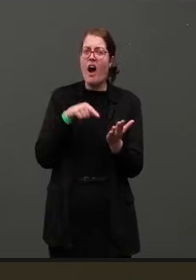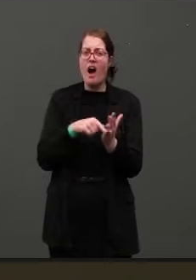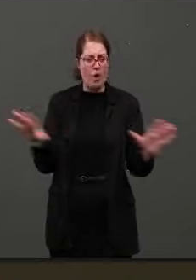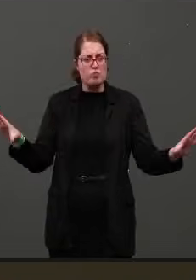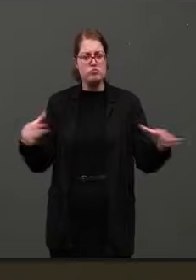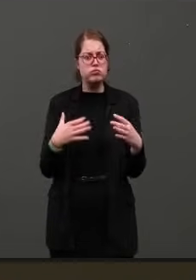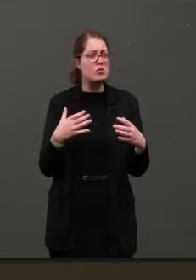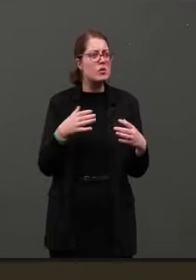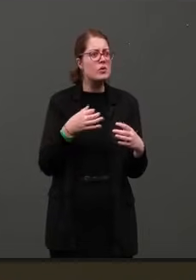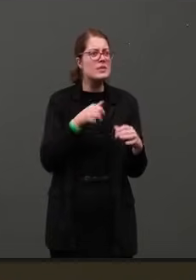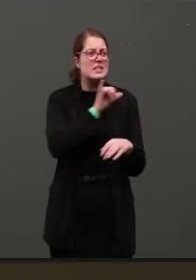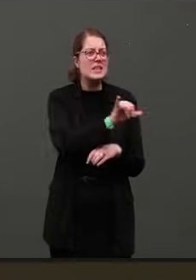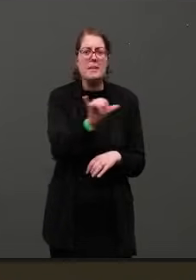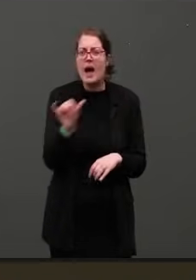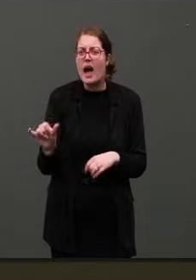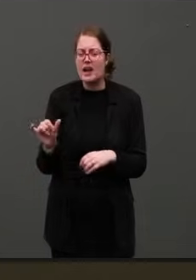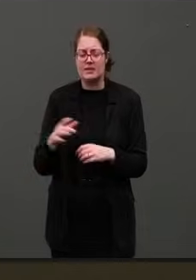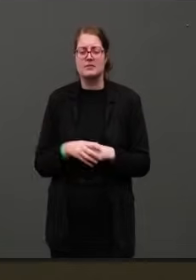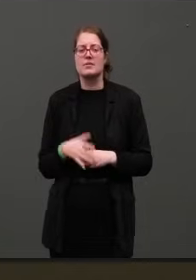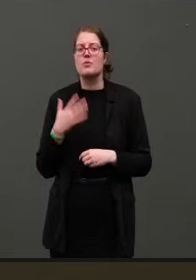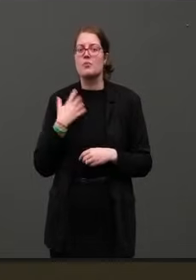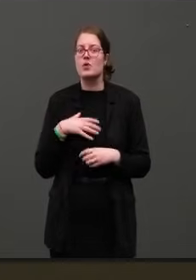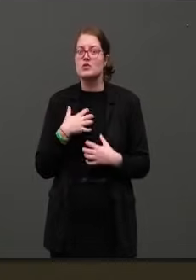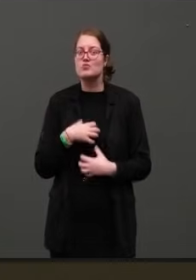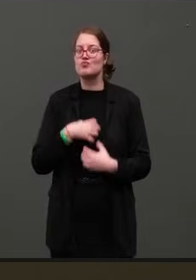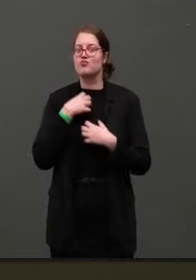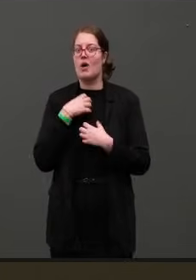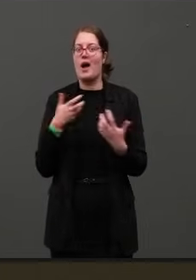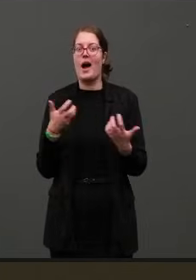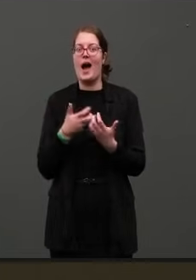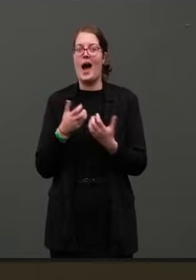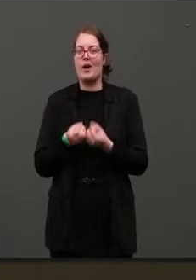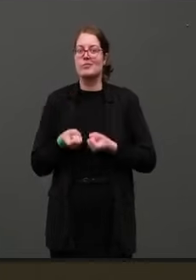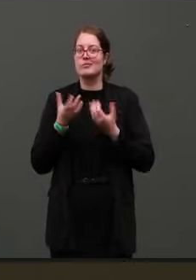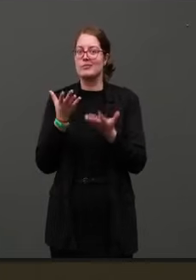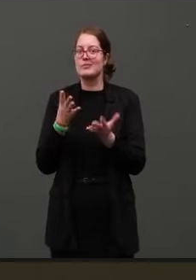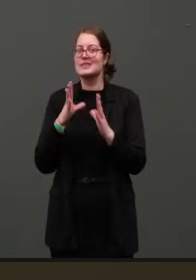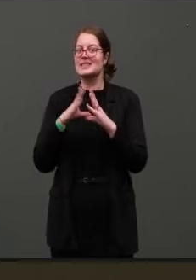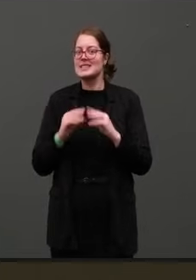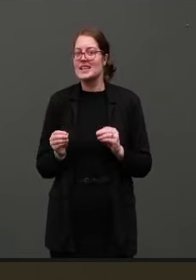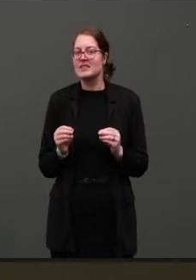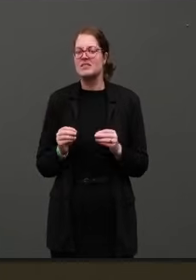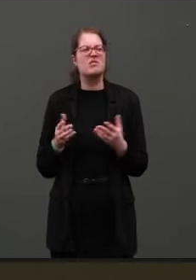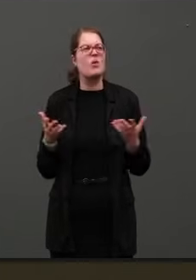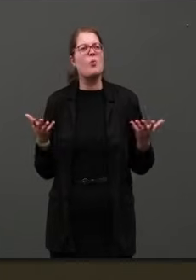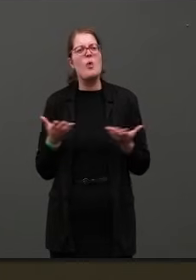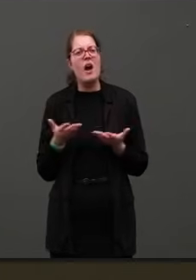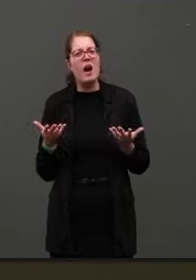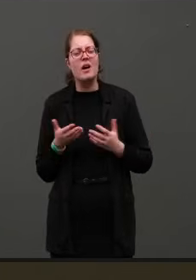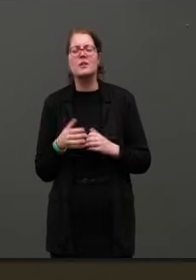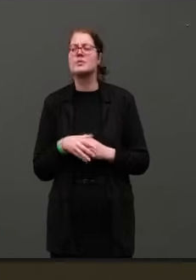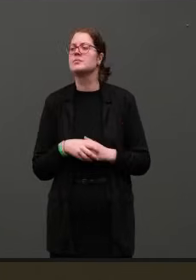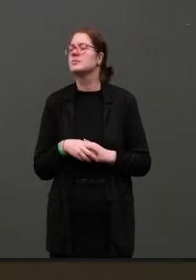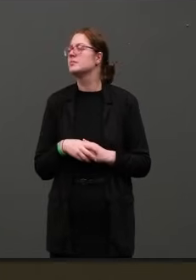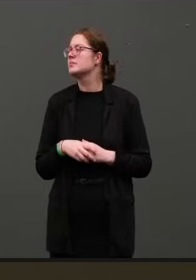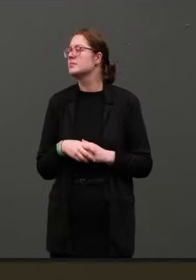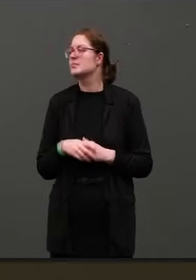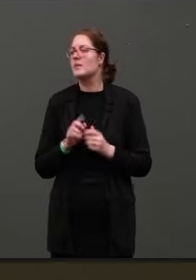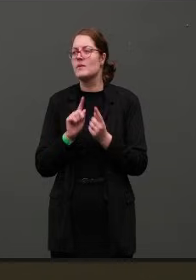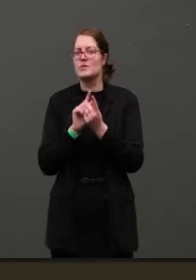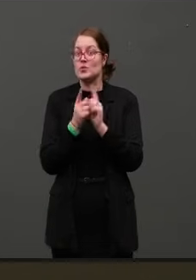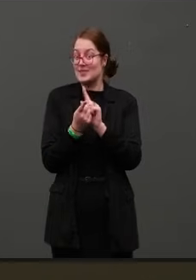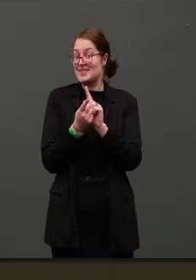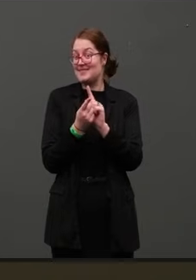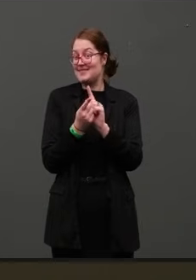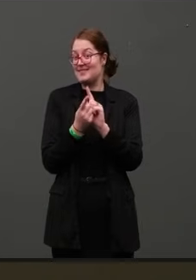try to surprise them with how I deliver that scene or where it's delivered. So it has a twist, but the fundamental